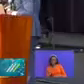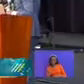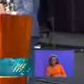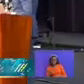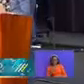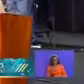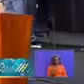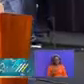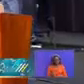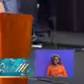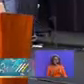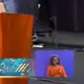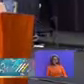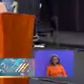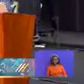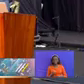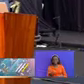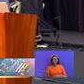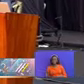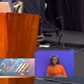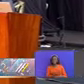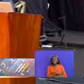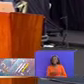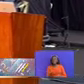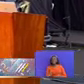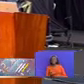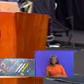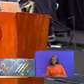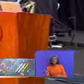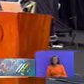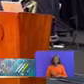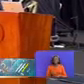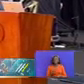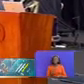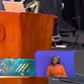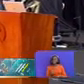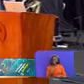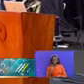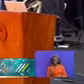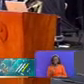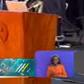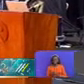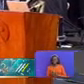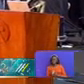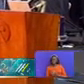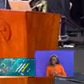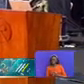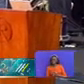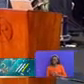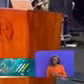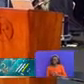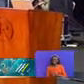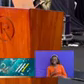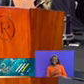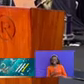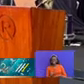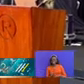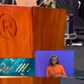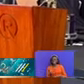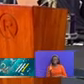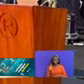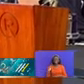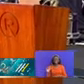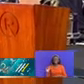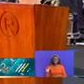things and the other time I just came across something from the Simpson I don't believe they are